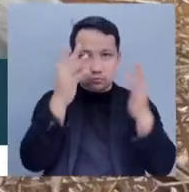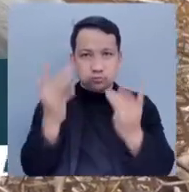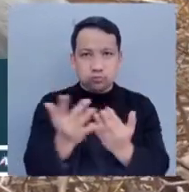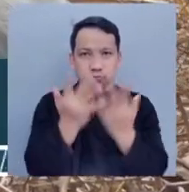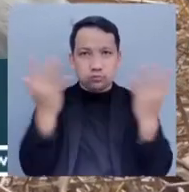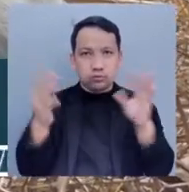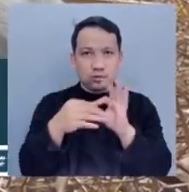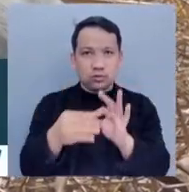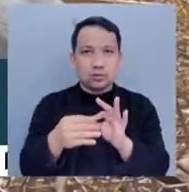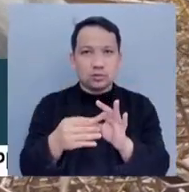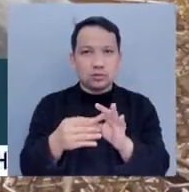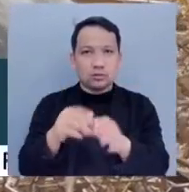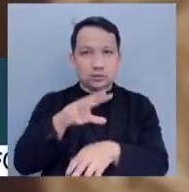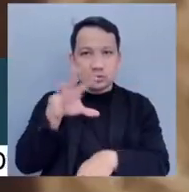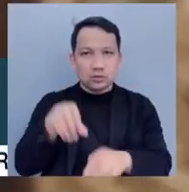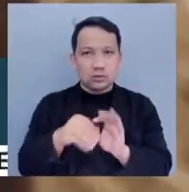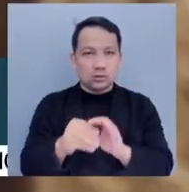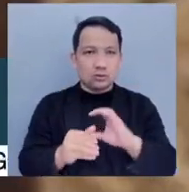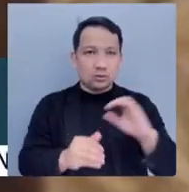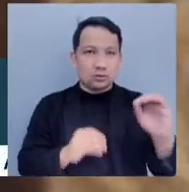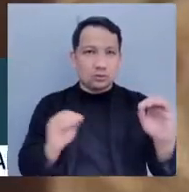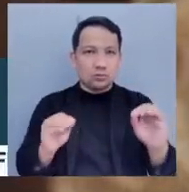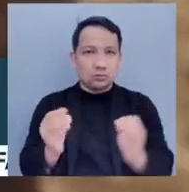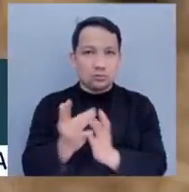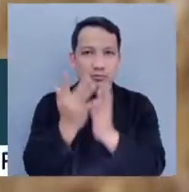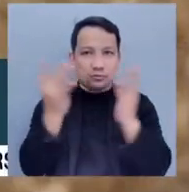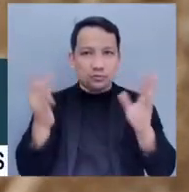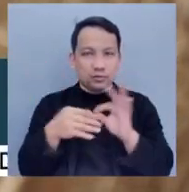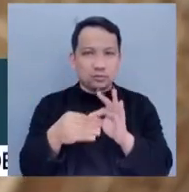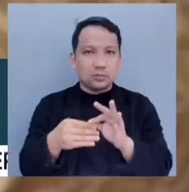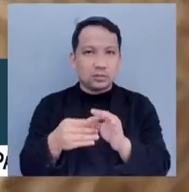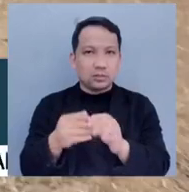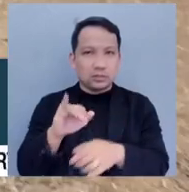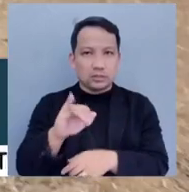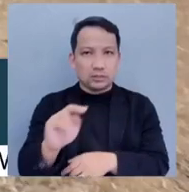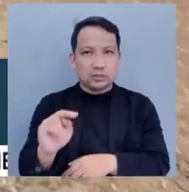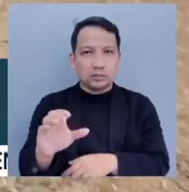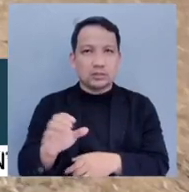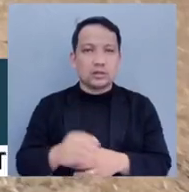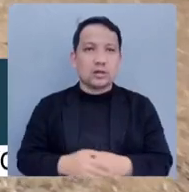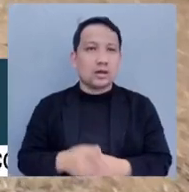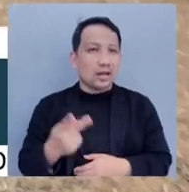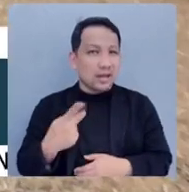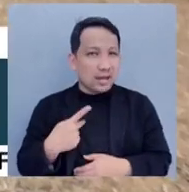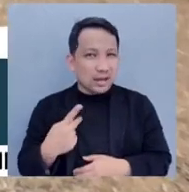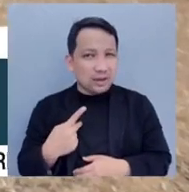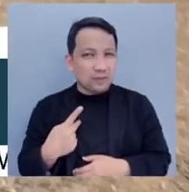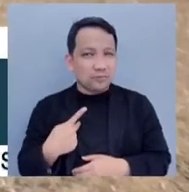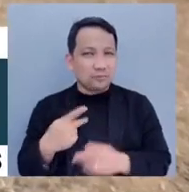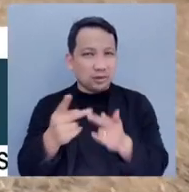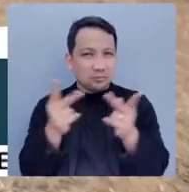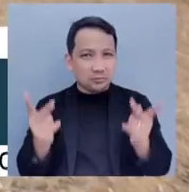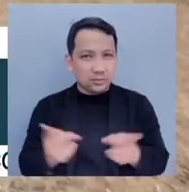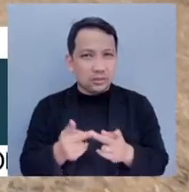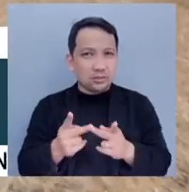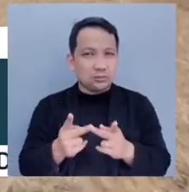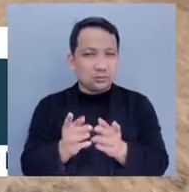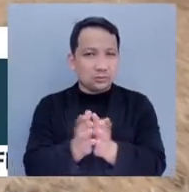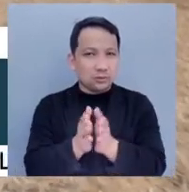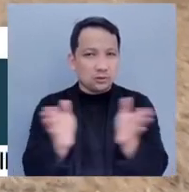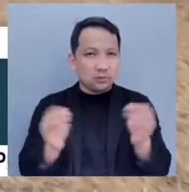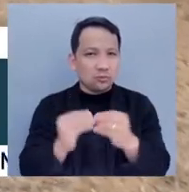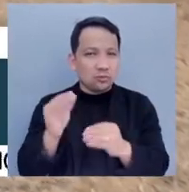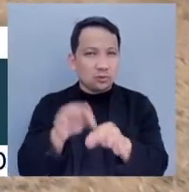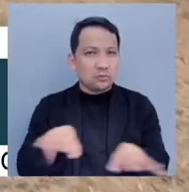Michael Choi is the owner of Fire Grazers, Inc. There are a few vegetations, generally. The most